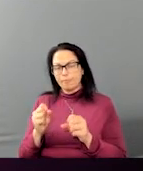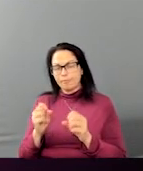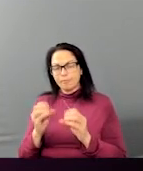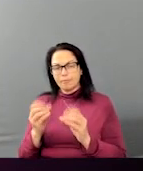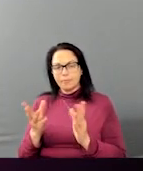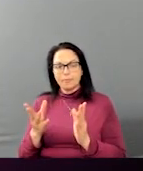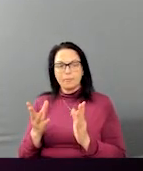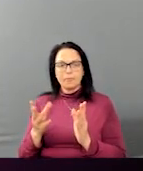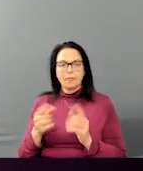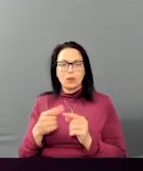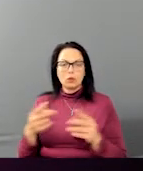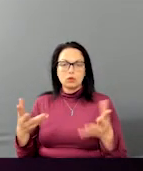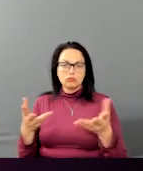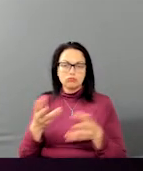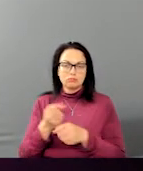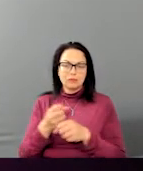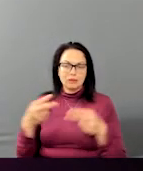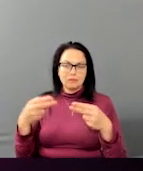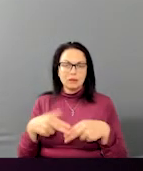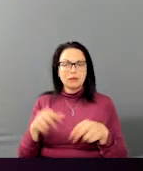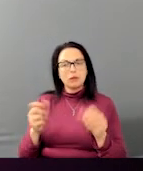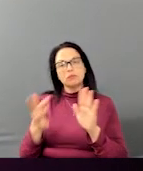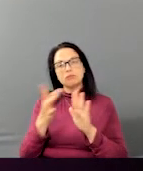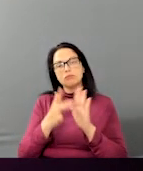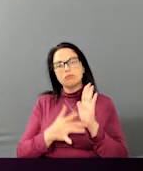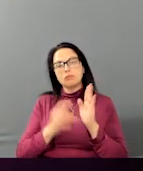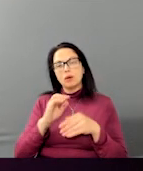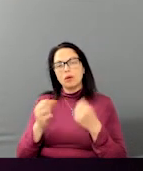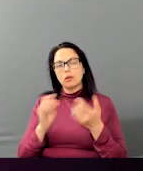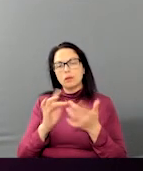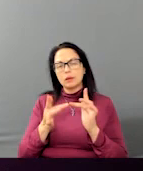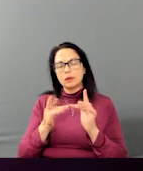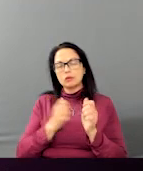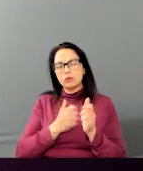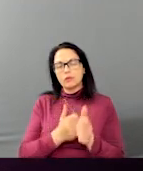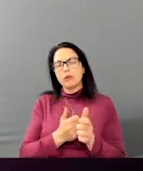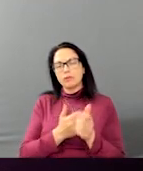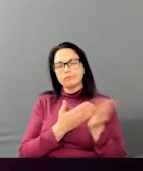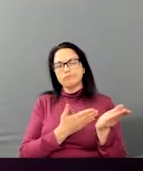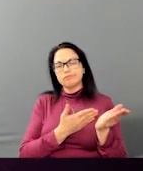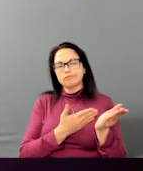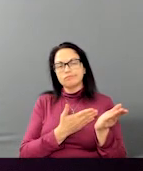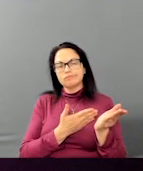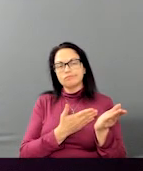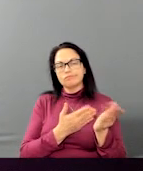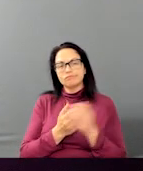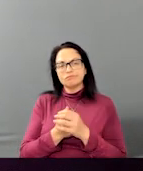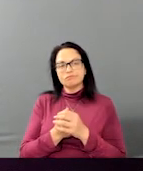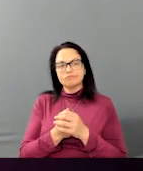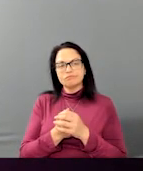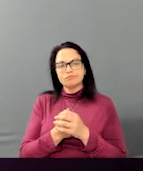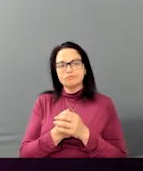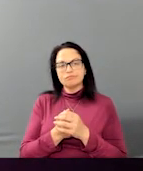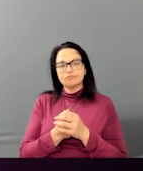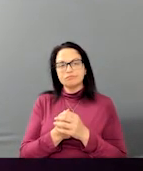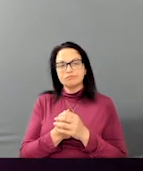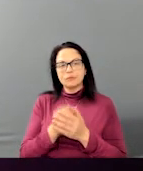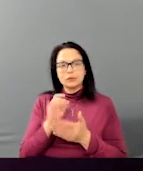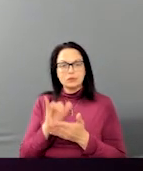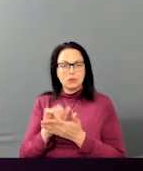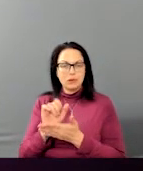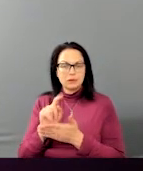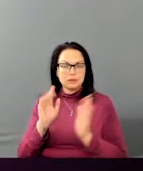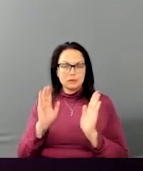get the slides, you can go here and click on all the links there to follow them there. So that's it. I